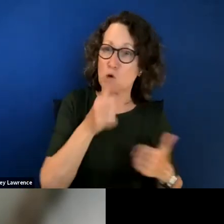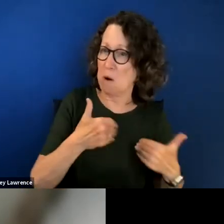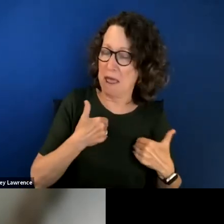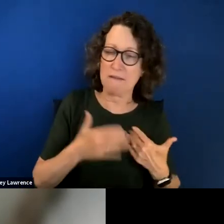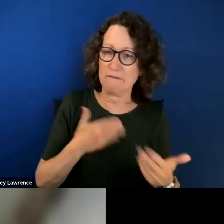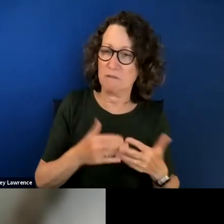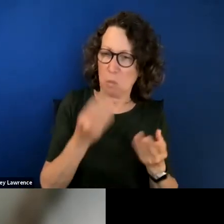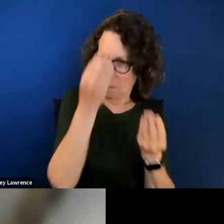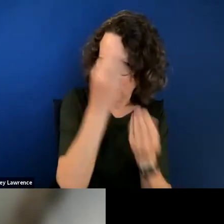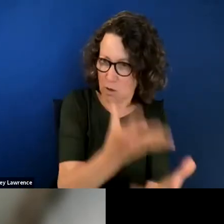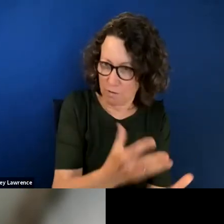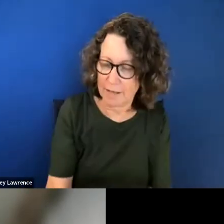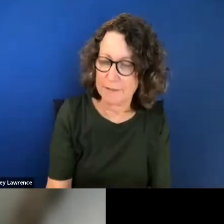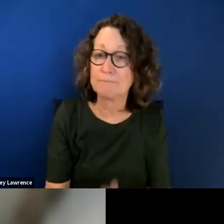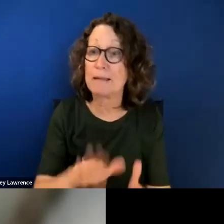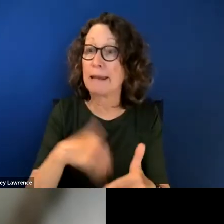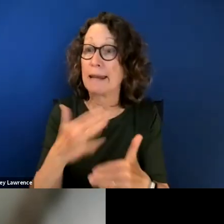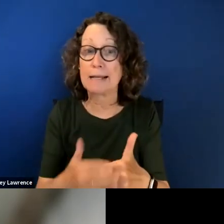Next slide, please.